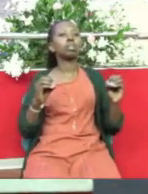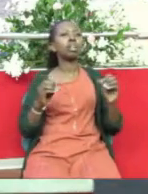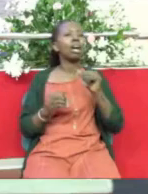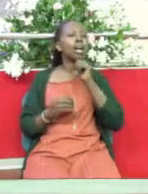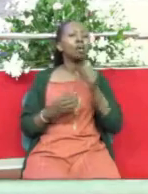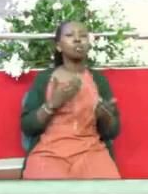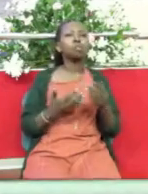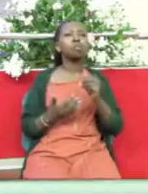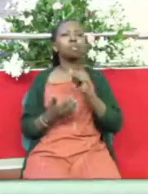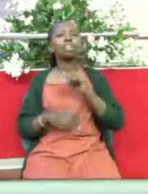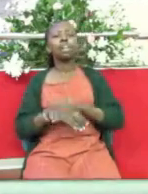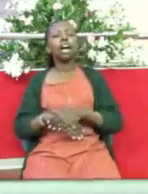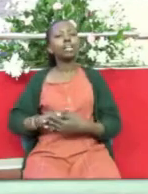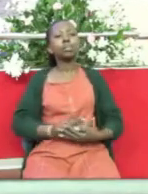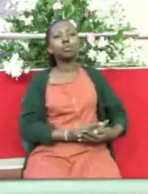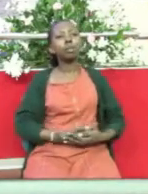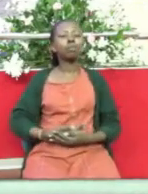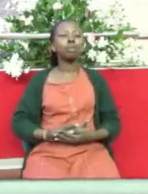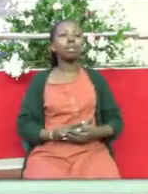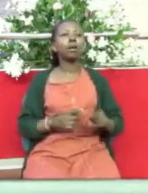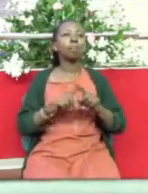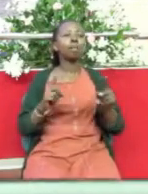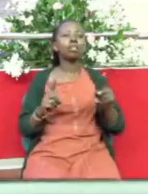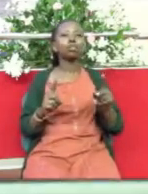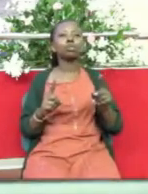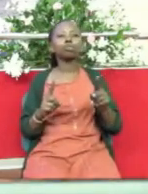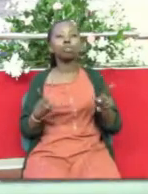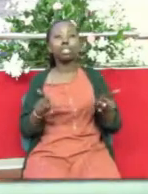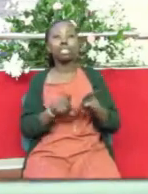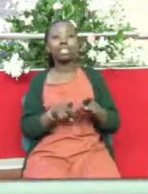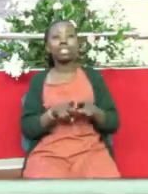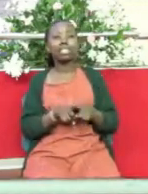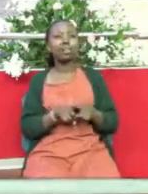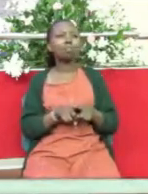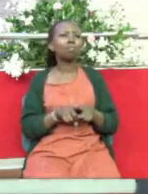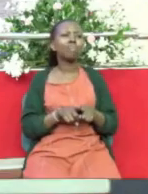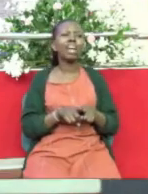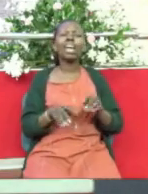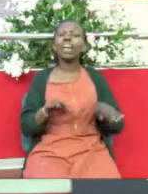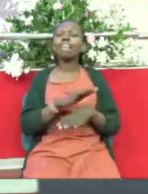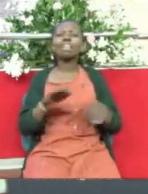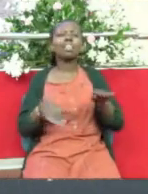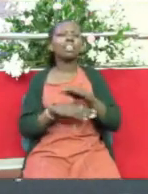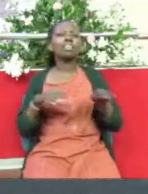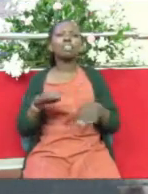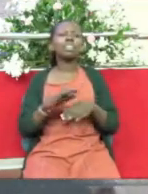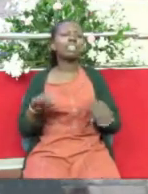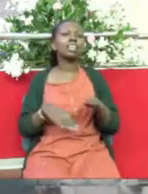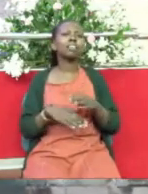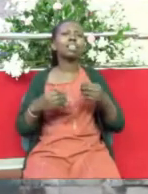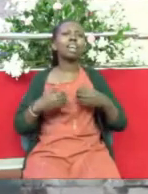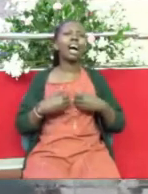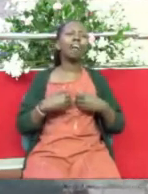barrenness of the fruit of the womb. Na si utasa tu wa tumbo. But it is barrenness all over. Lakini ni utasa kila maeneo. You put